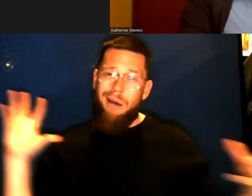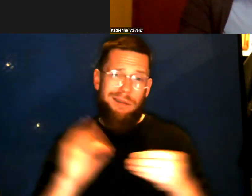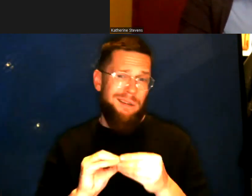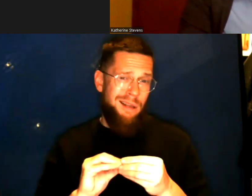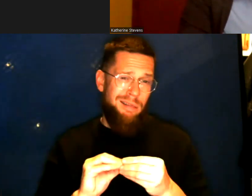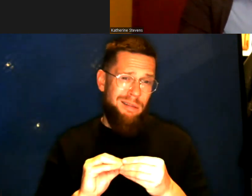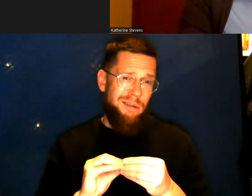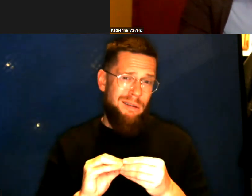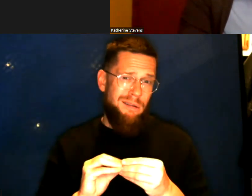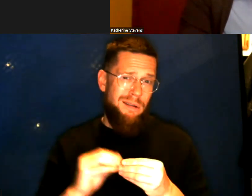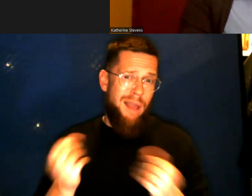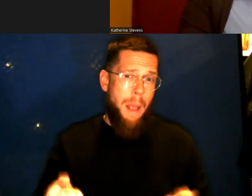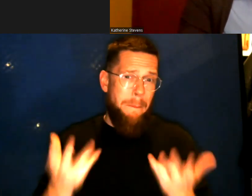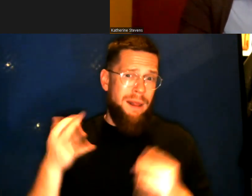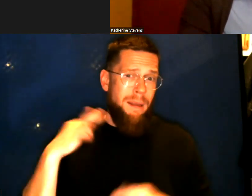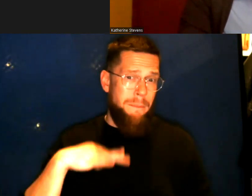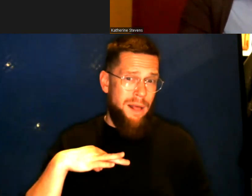are typically